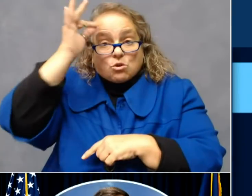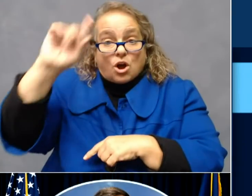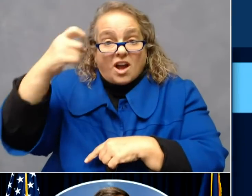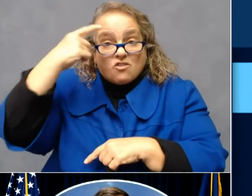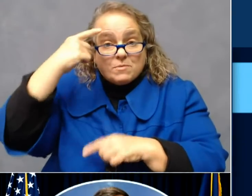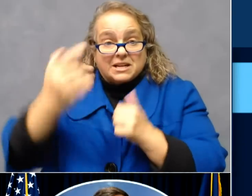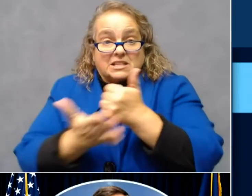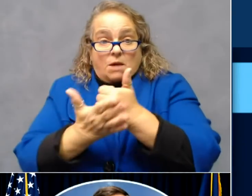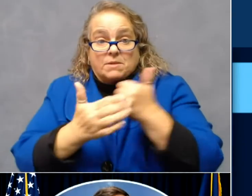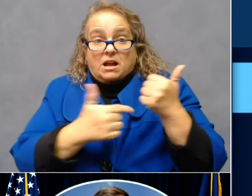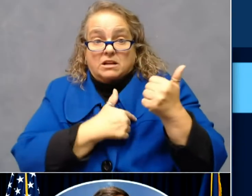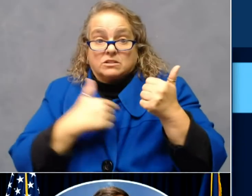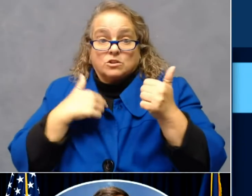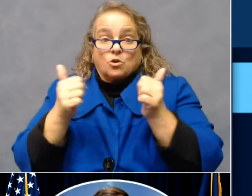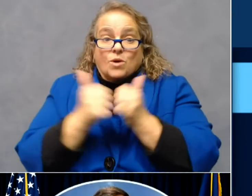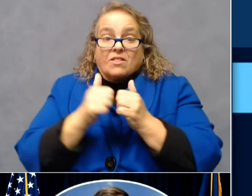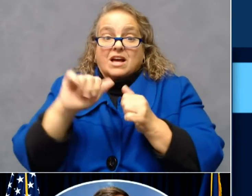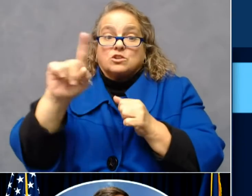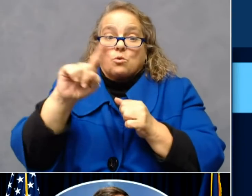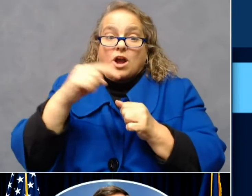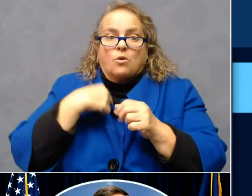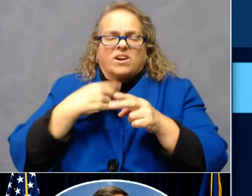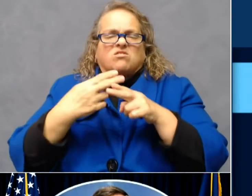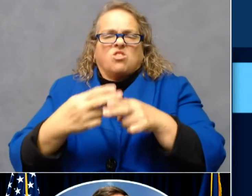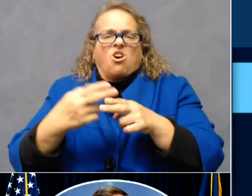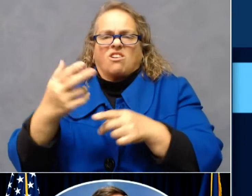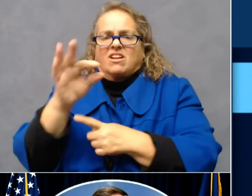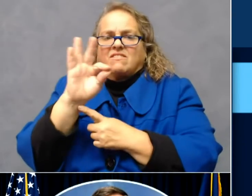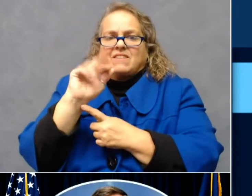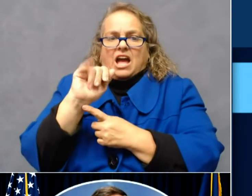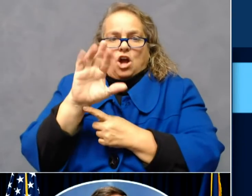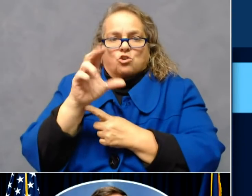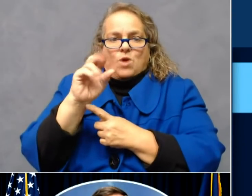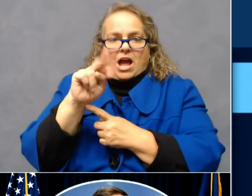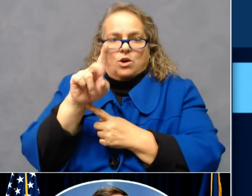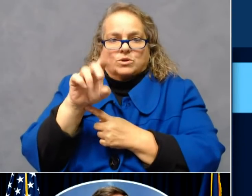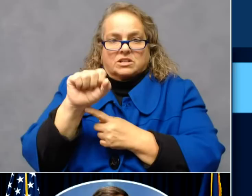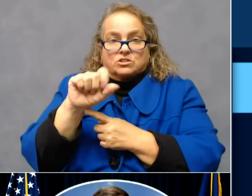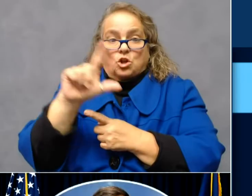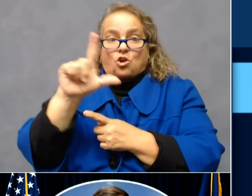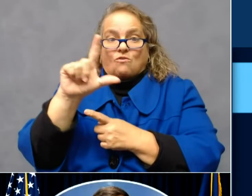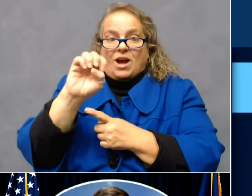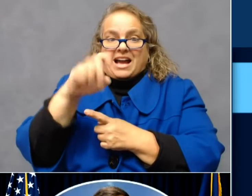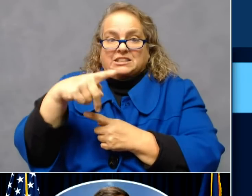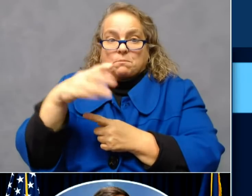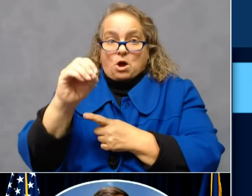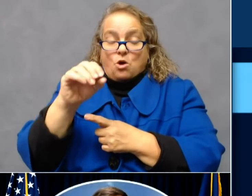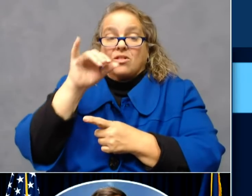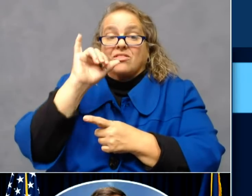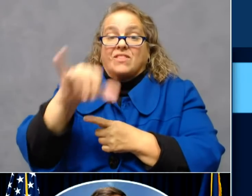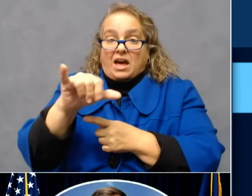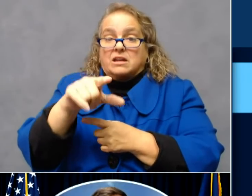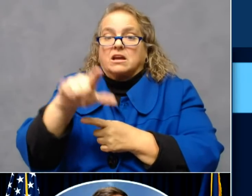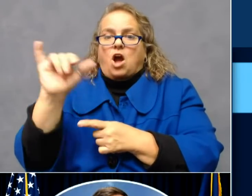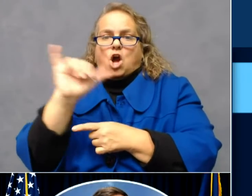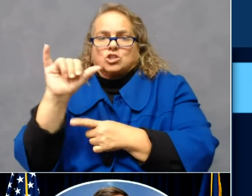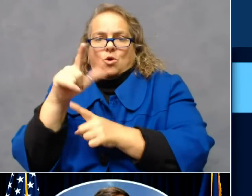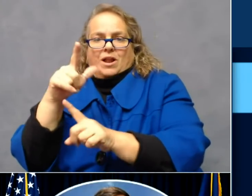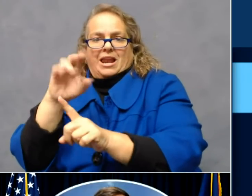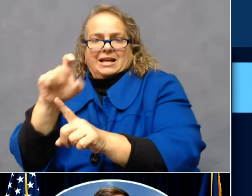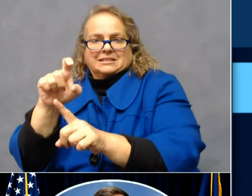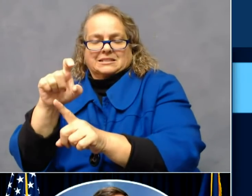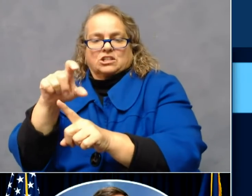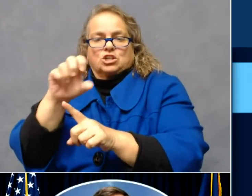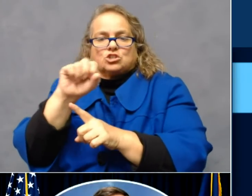would call the fairgrounds. That surge testing is also being done in Lexington. You sign up for an appointment.